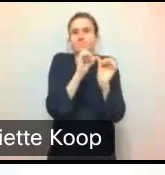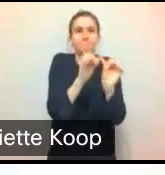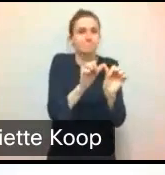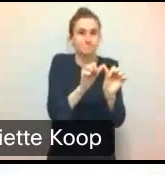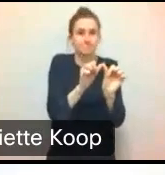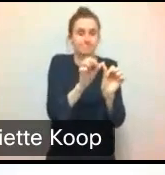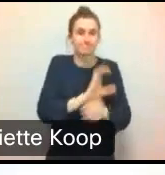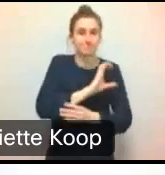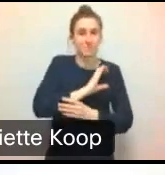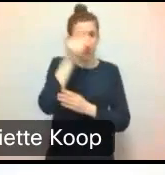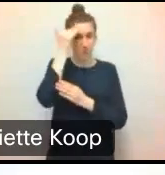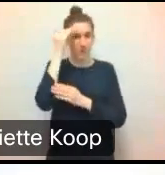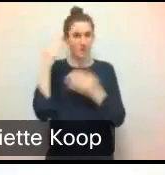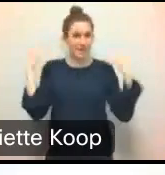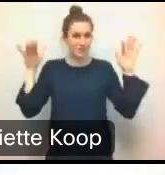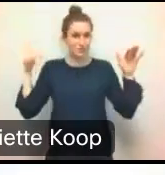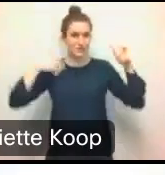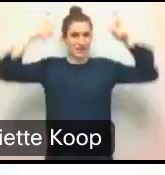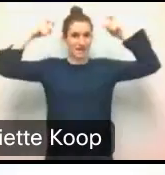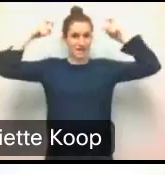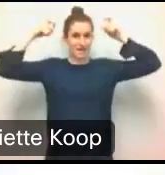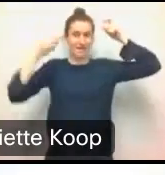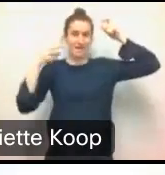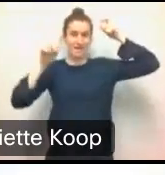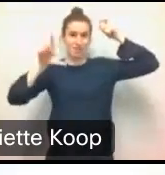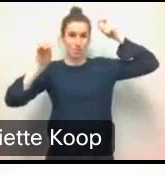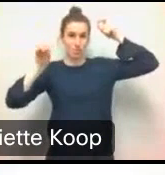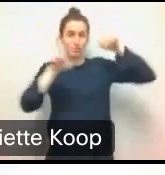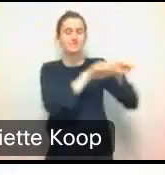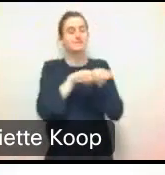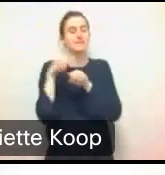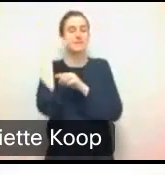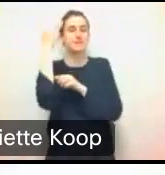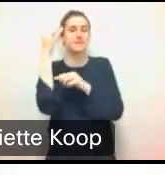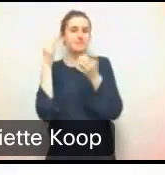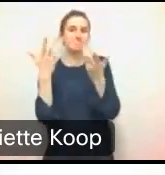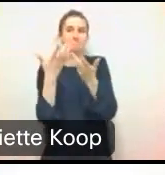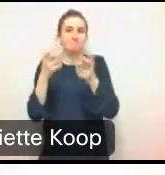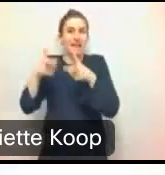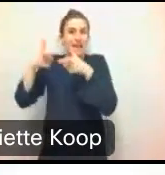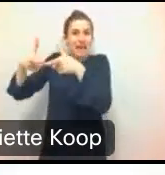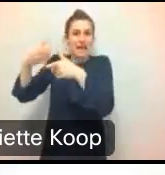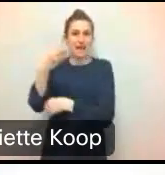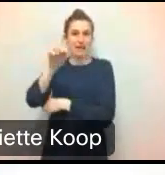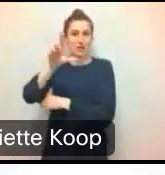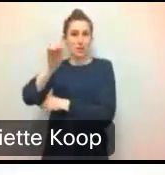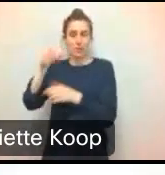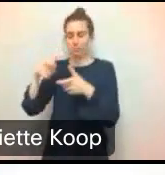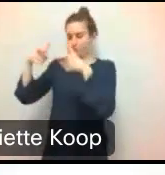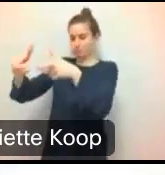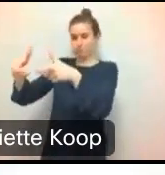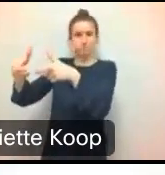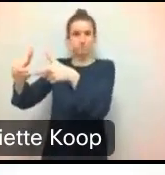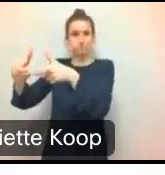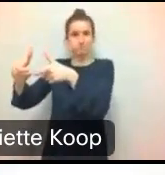in, how angels have halos? It's kind of like putting a halo around, for instance, you put a halo